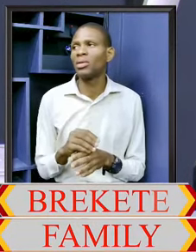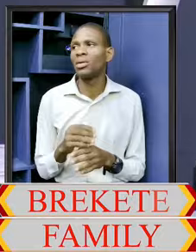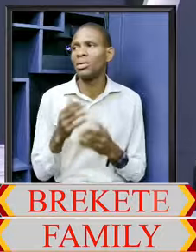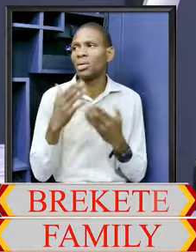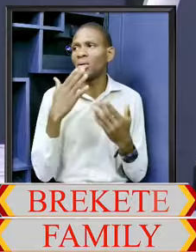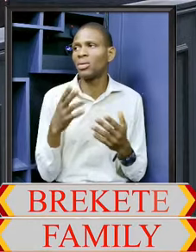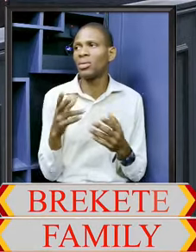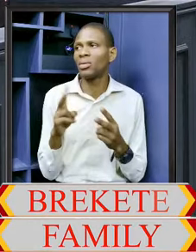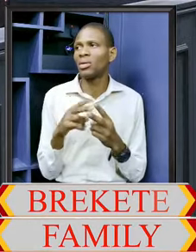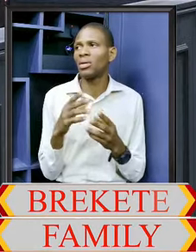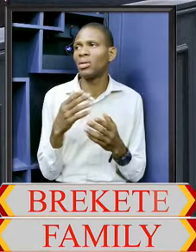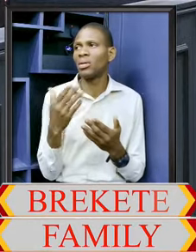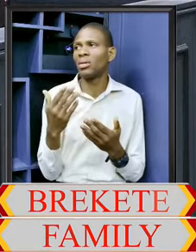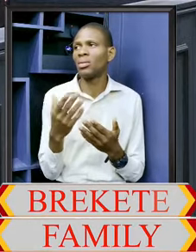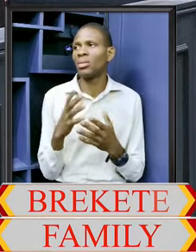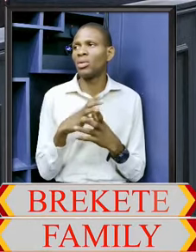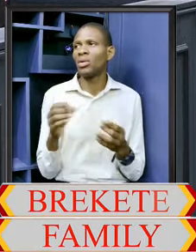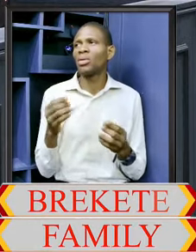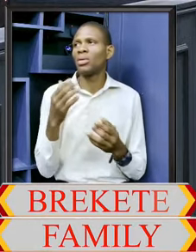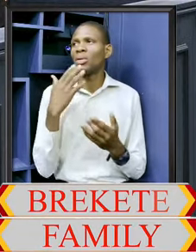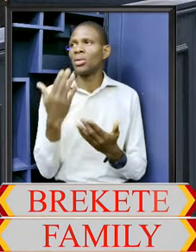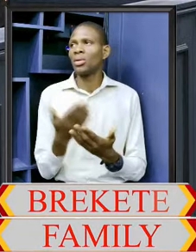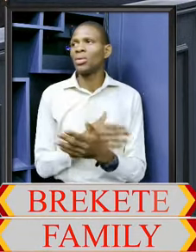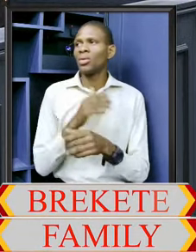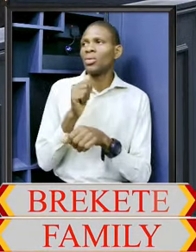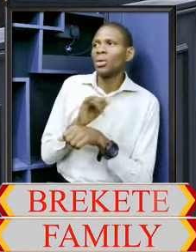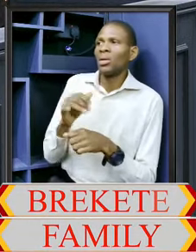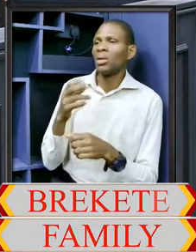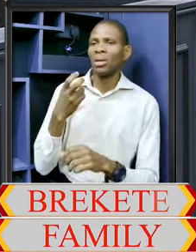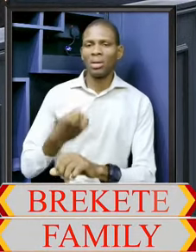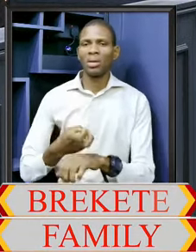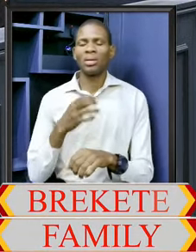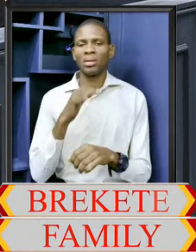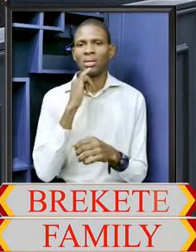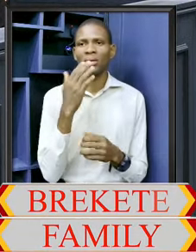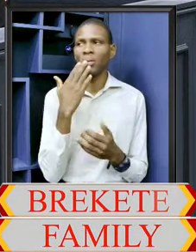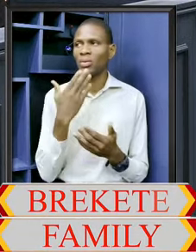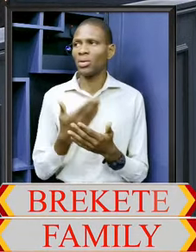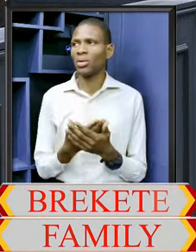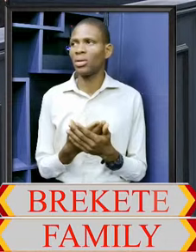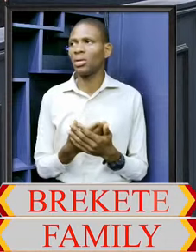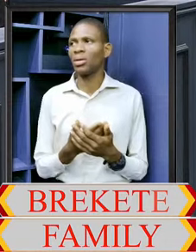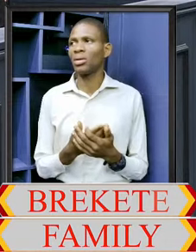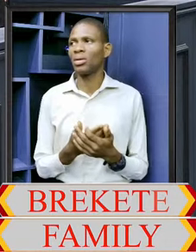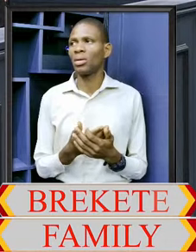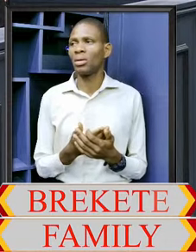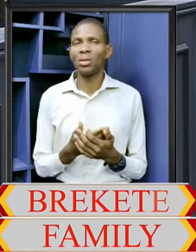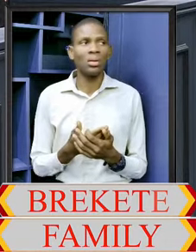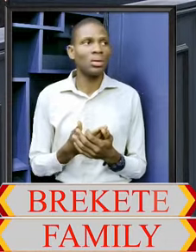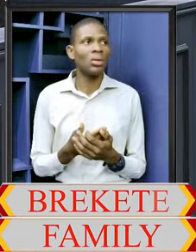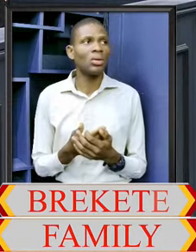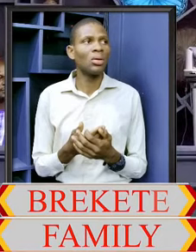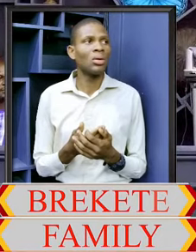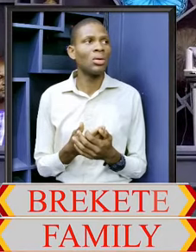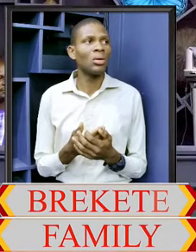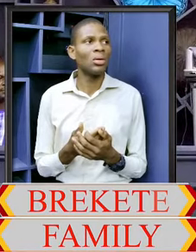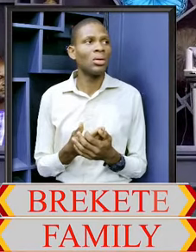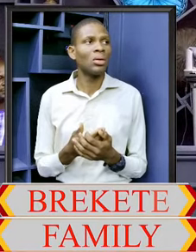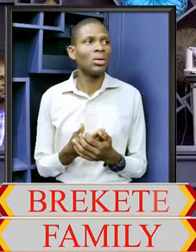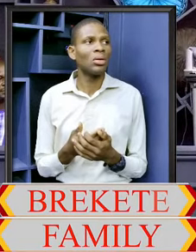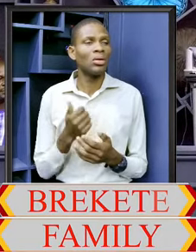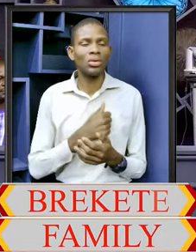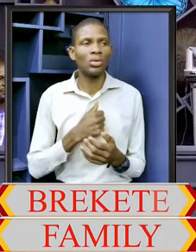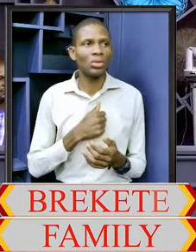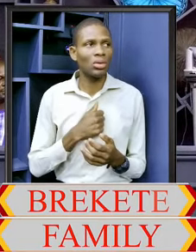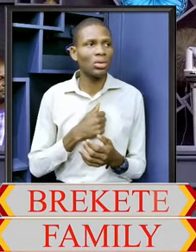Thank you very much. Good morning, everybody. Working hard is good. Can you determine? Sorry, Oman Dave, you know come late. Make you